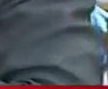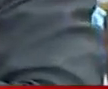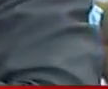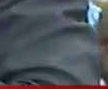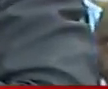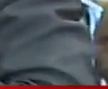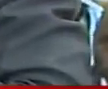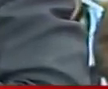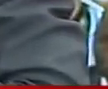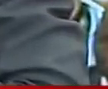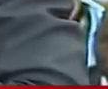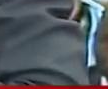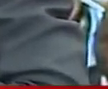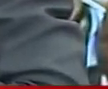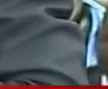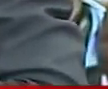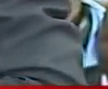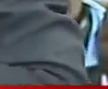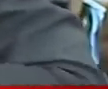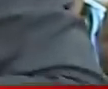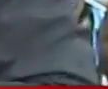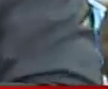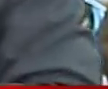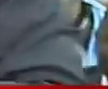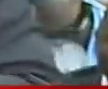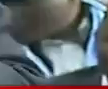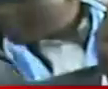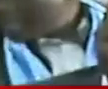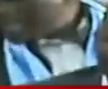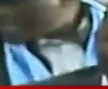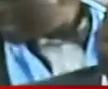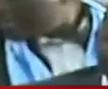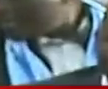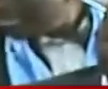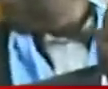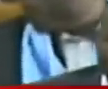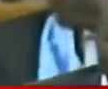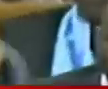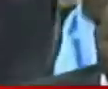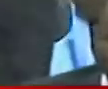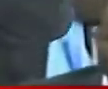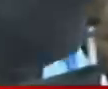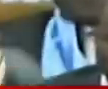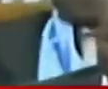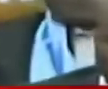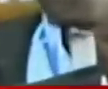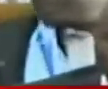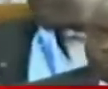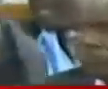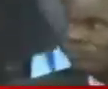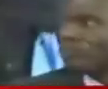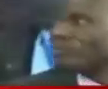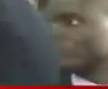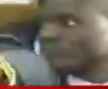kulidhihika wazi, mimi najua kwamba hata leo bado watu wanaumwa, wa Kenya hawajaketi, na